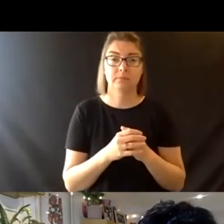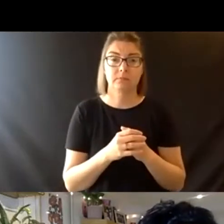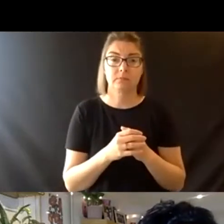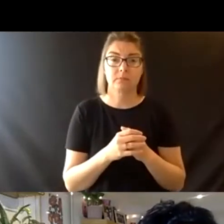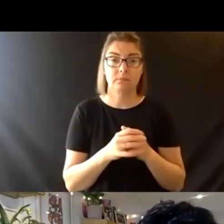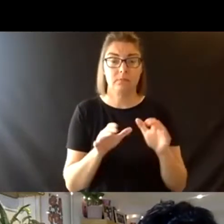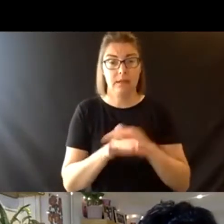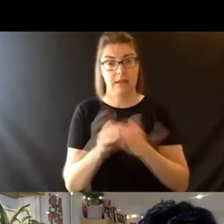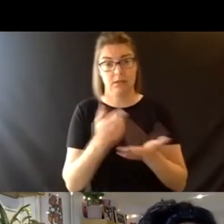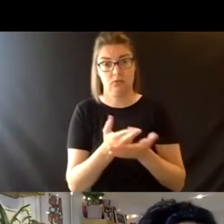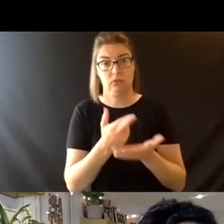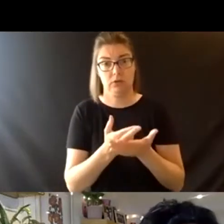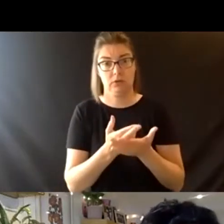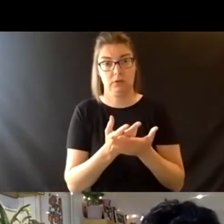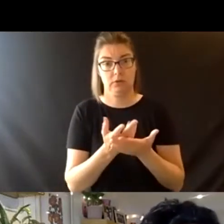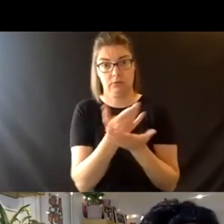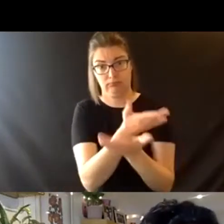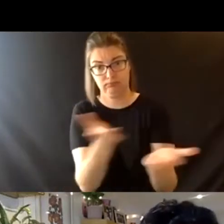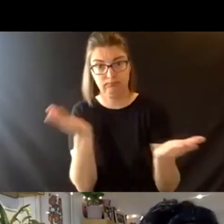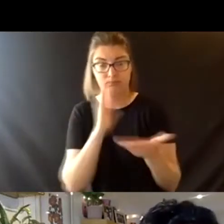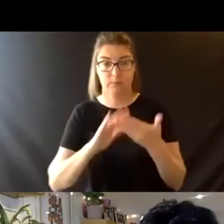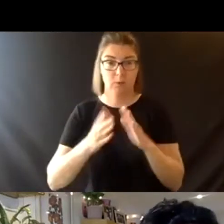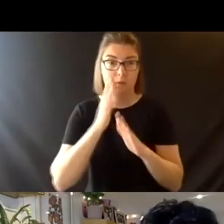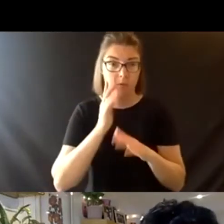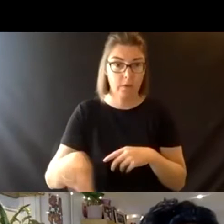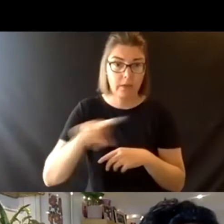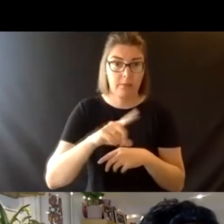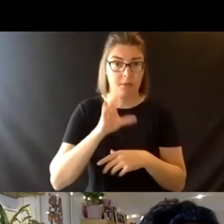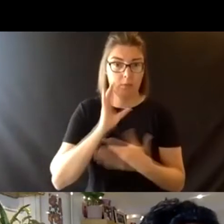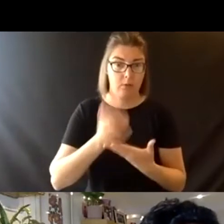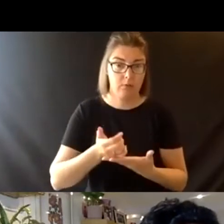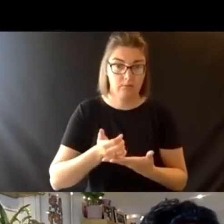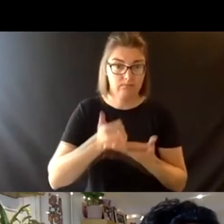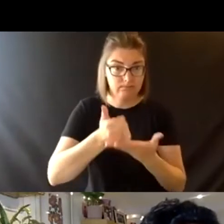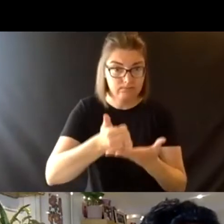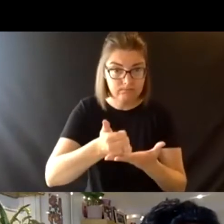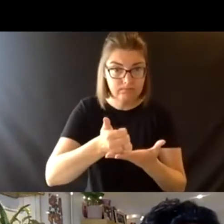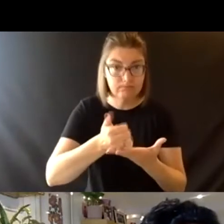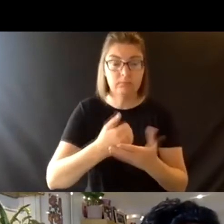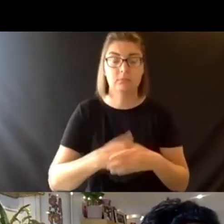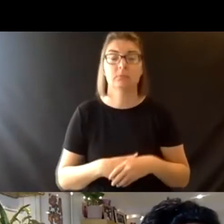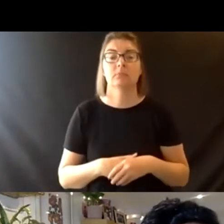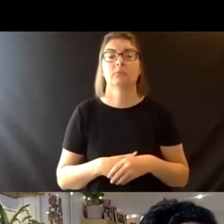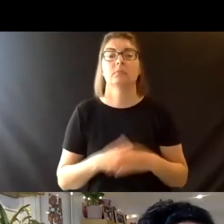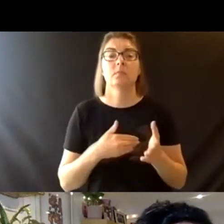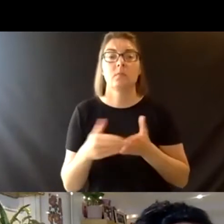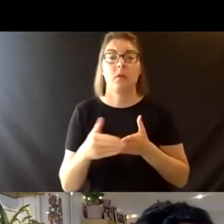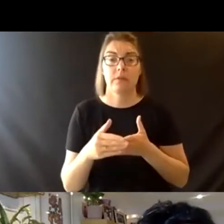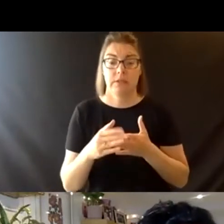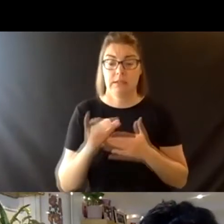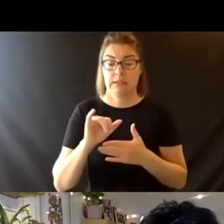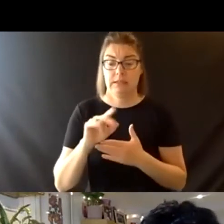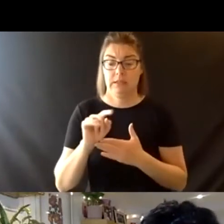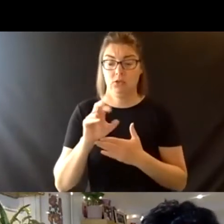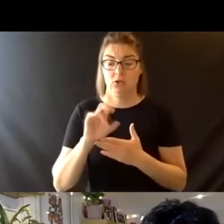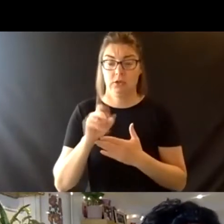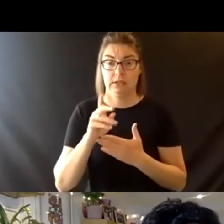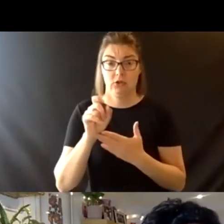can access resources that are out there in the community for them that are aimed to help them. And a lot of the times intersectionality is brought up because